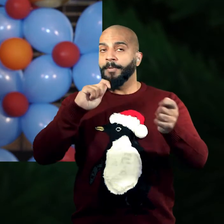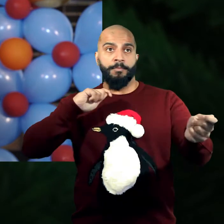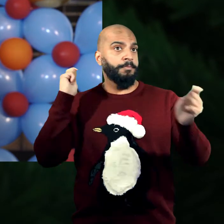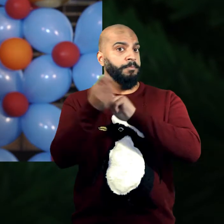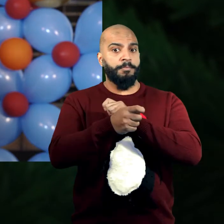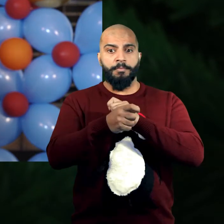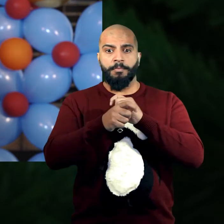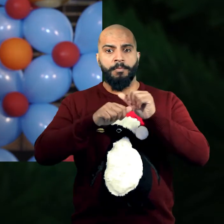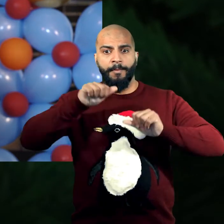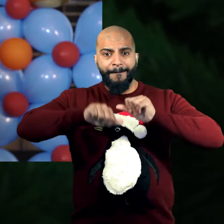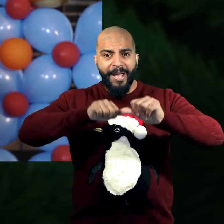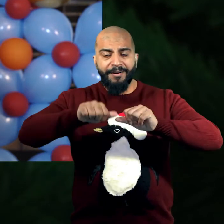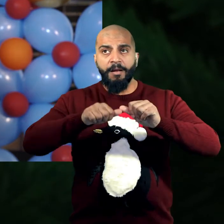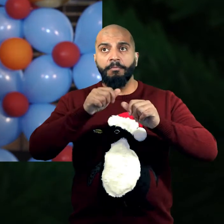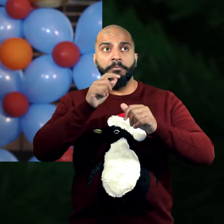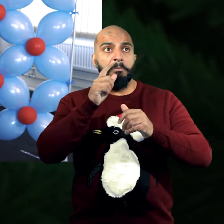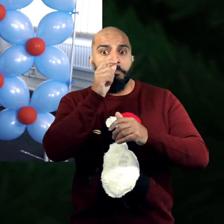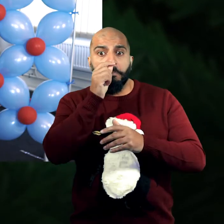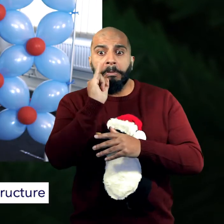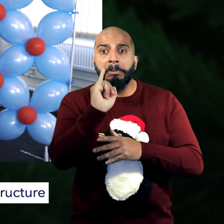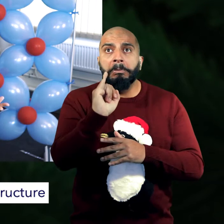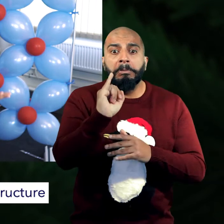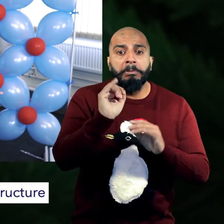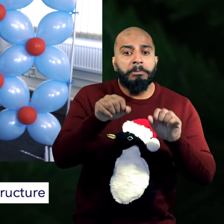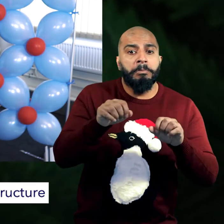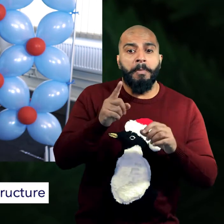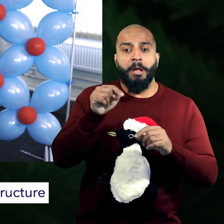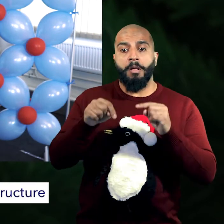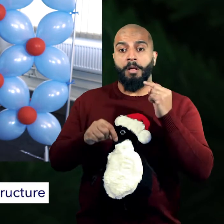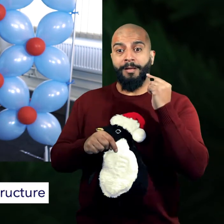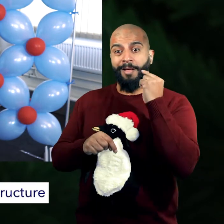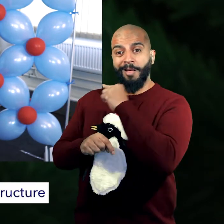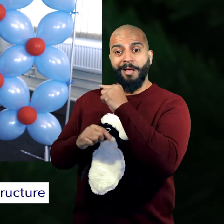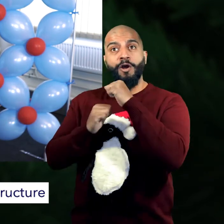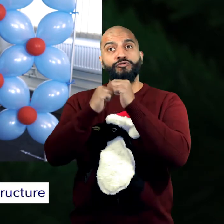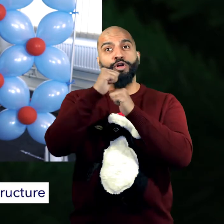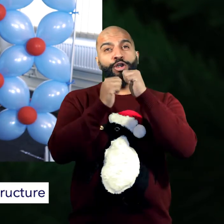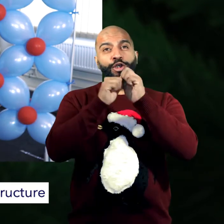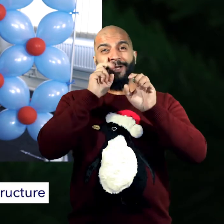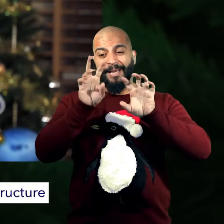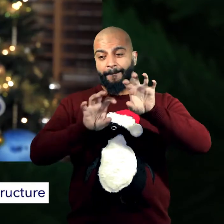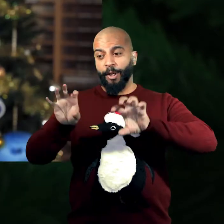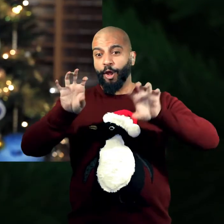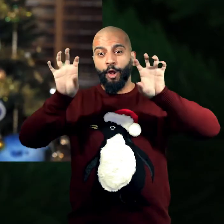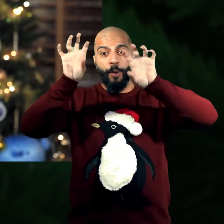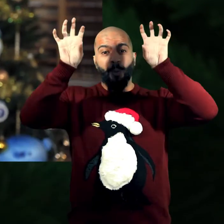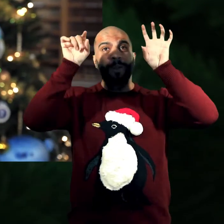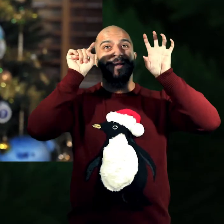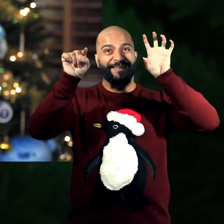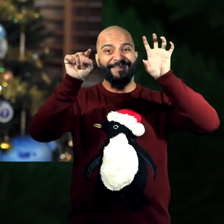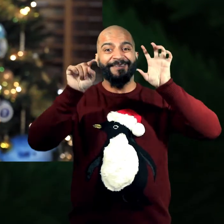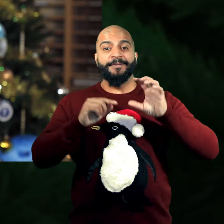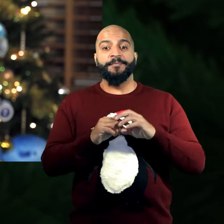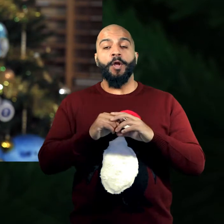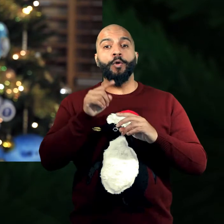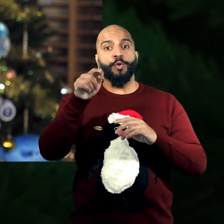pattern is a bad thing. Although it may have slightly altered my balloon structure, did